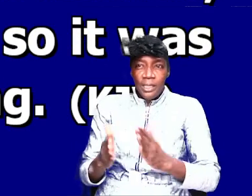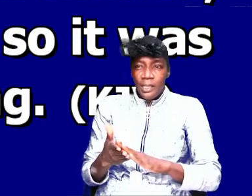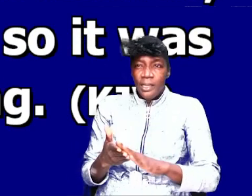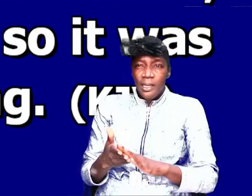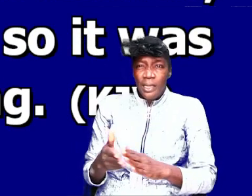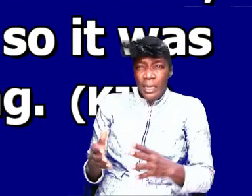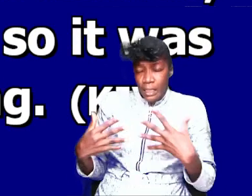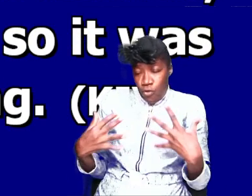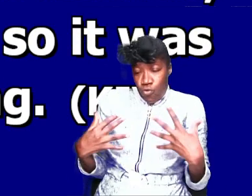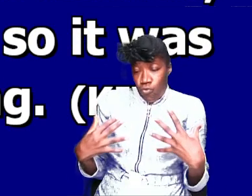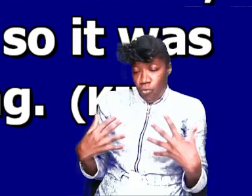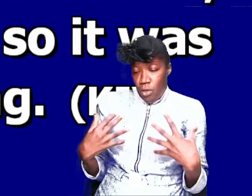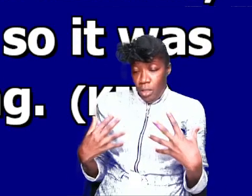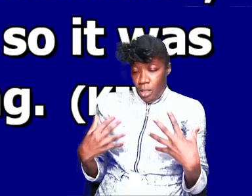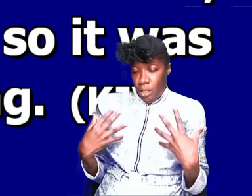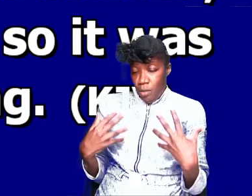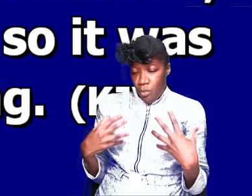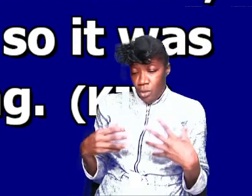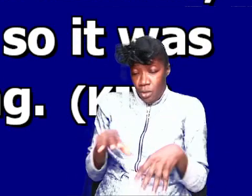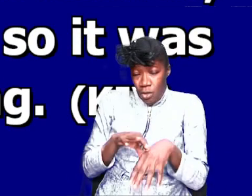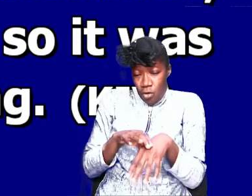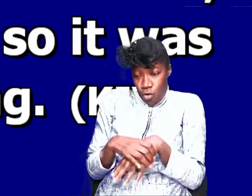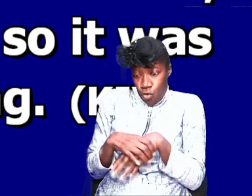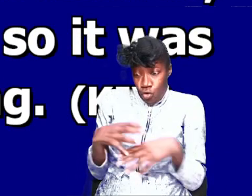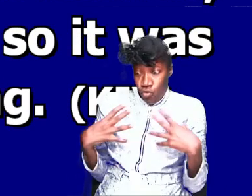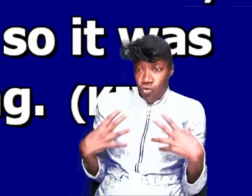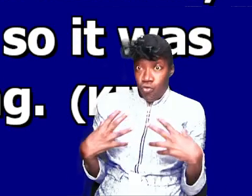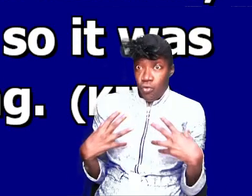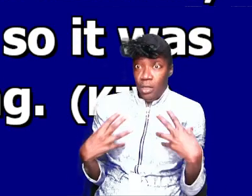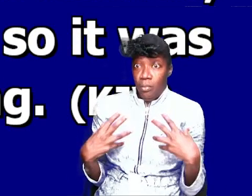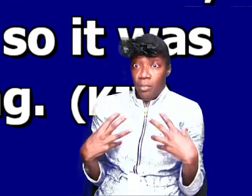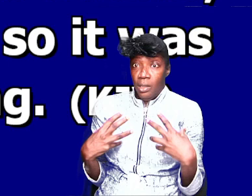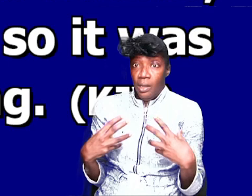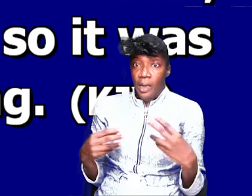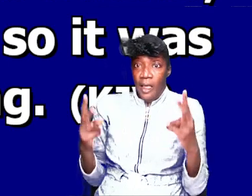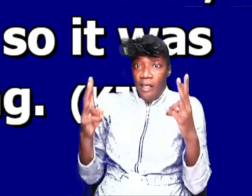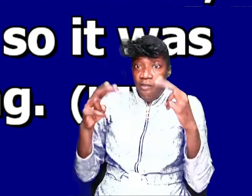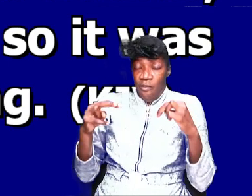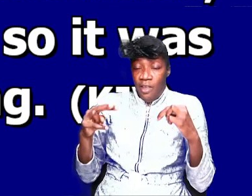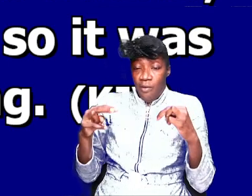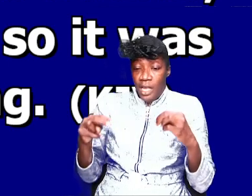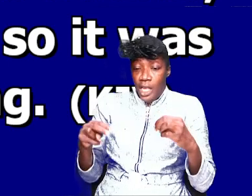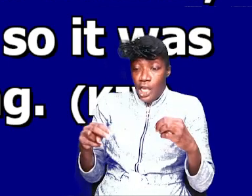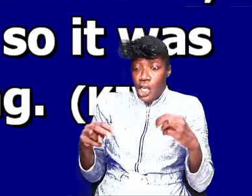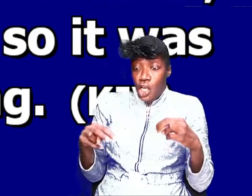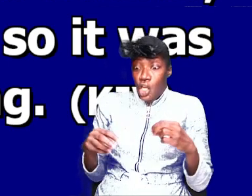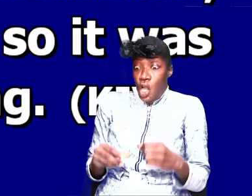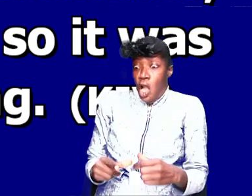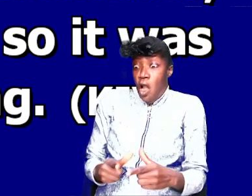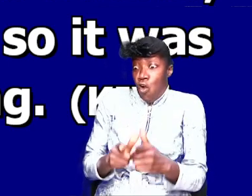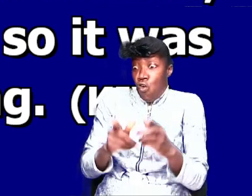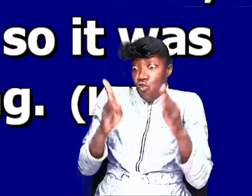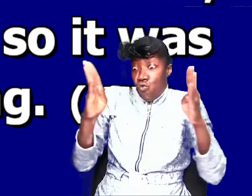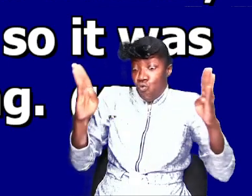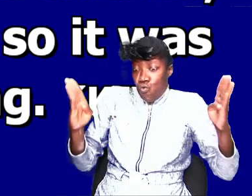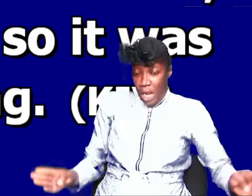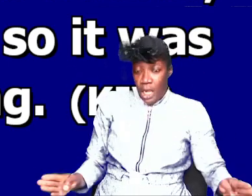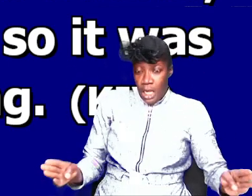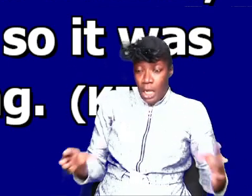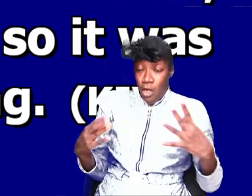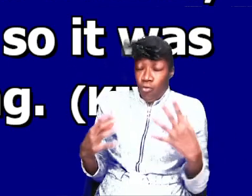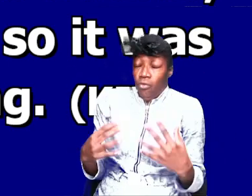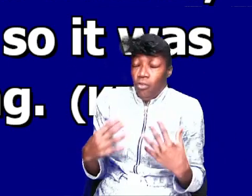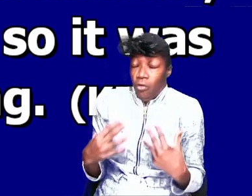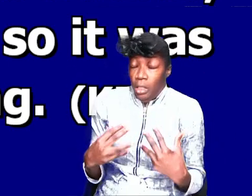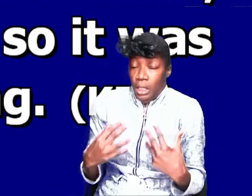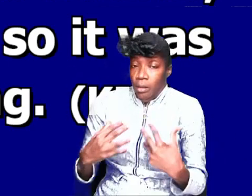also trembled, and the earth quaked, so it was very great trembling.